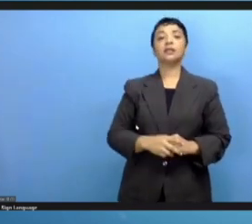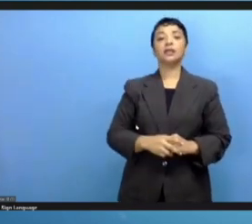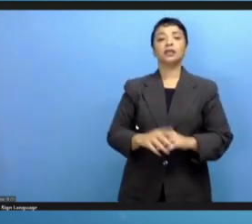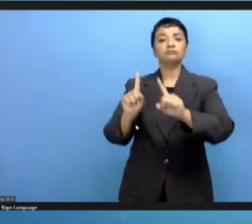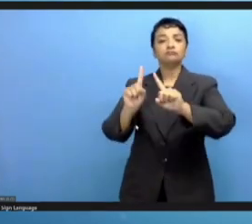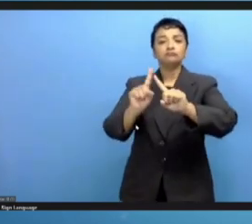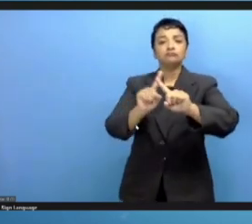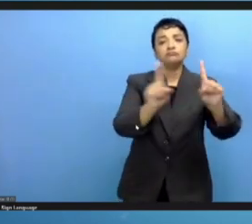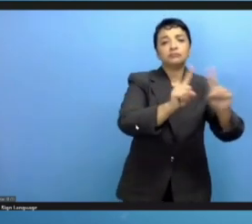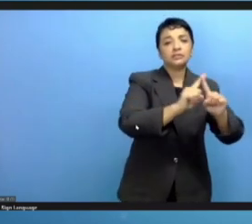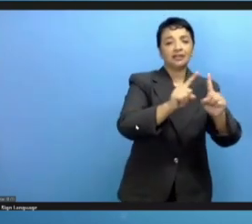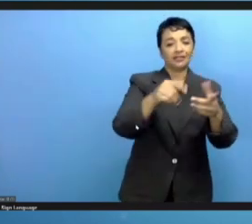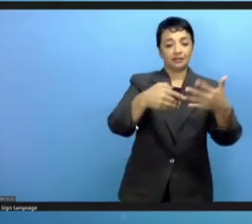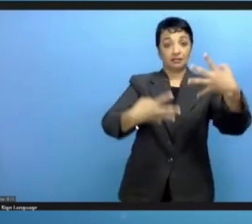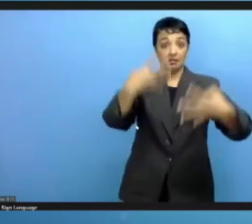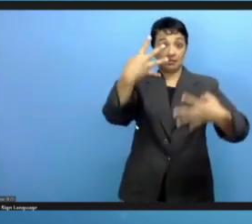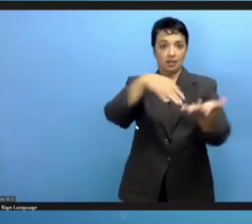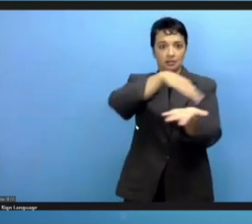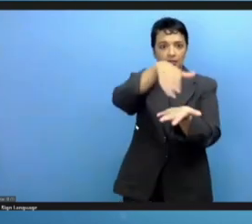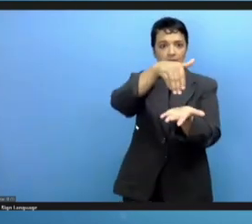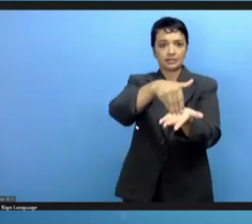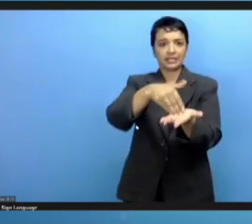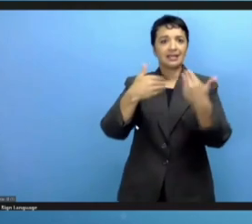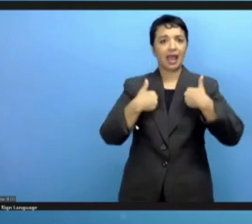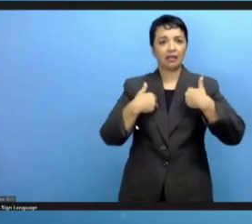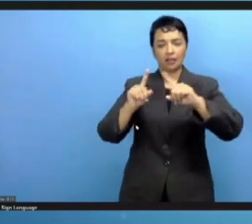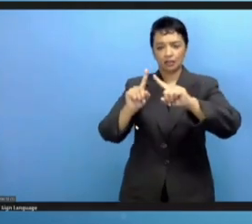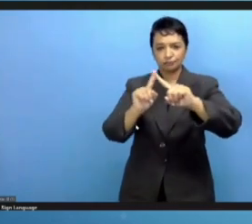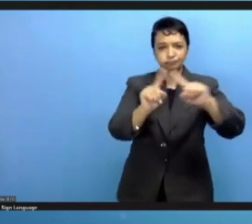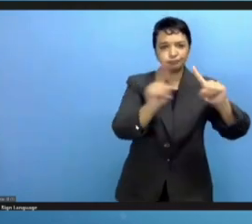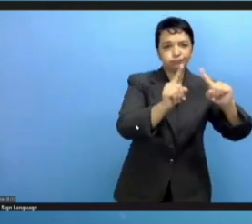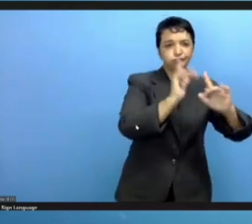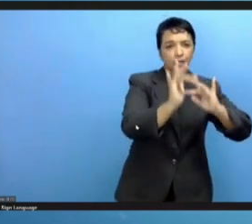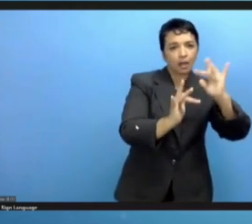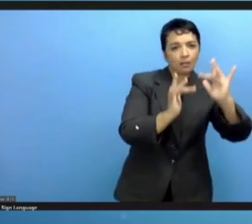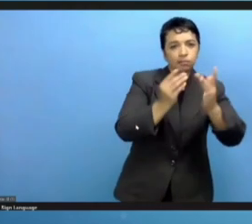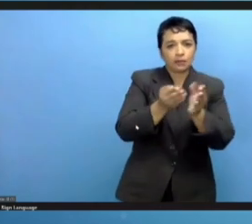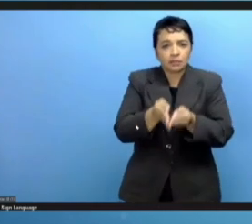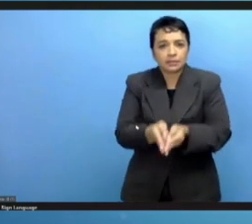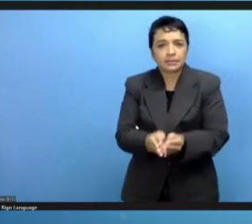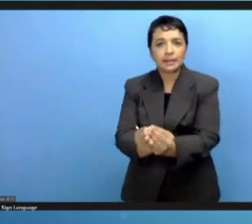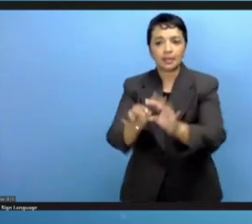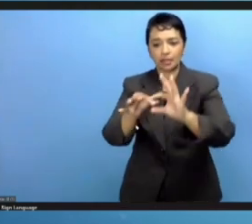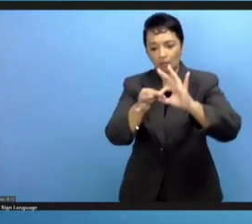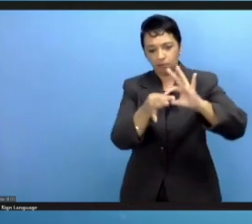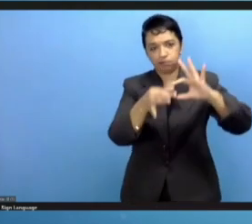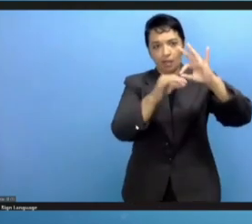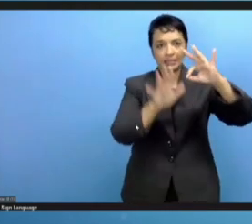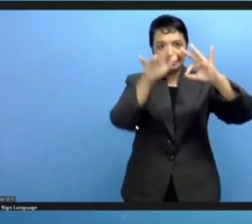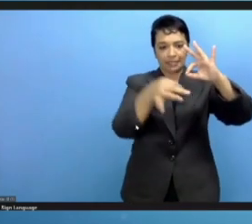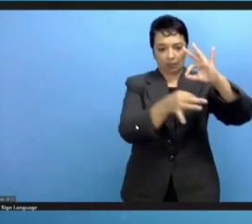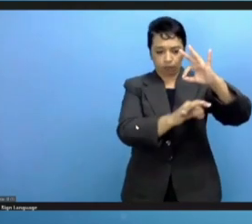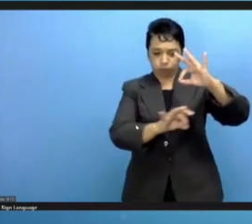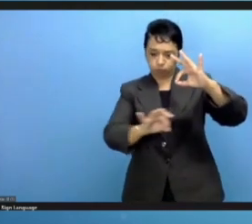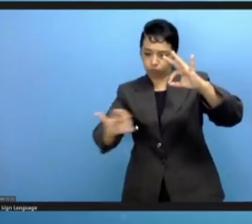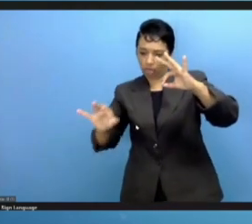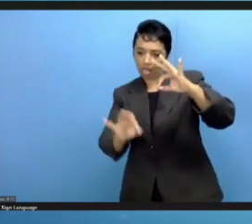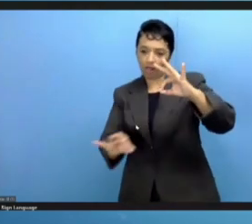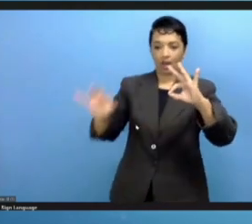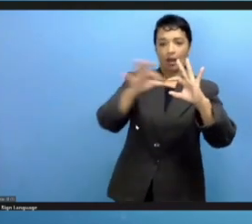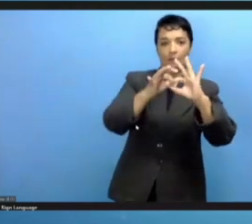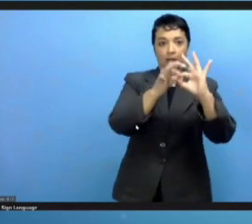centers, as well as international data traffic routes, particularly for Africa, are dependencies